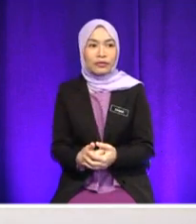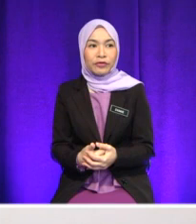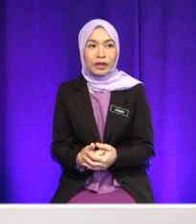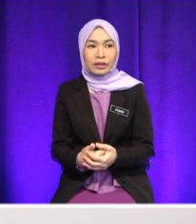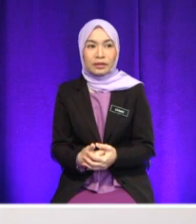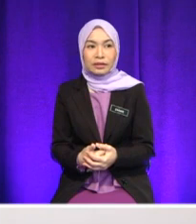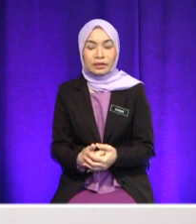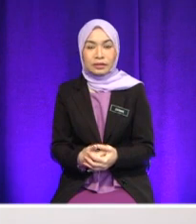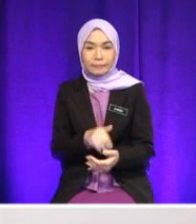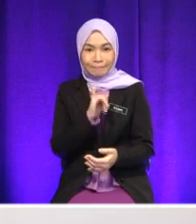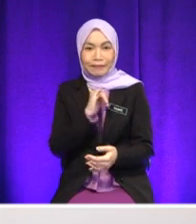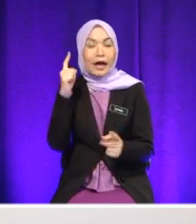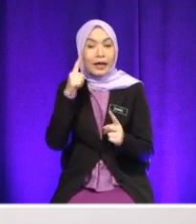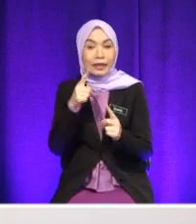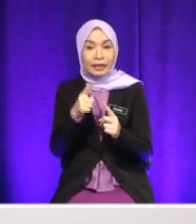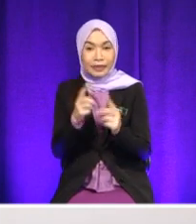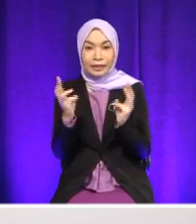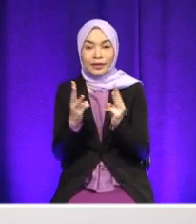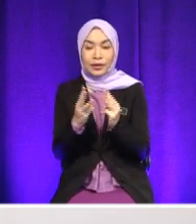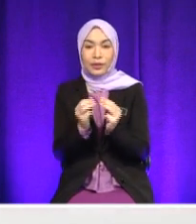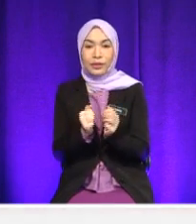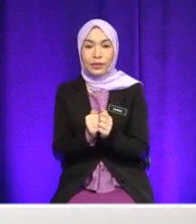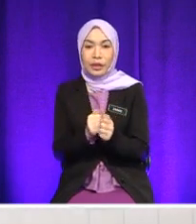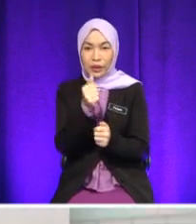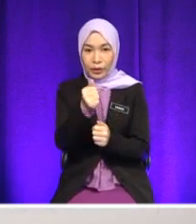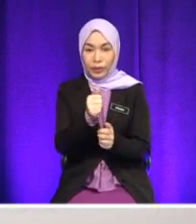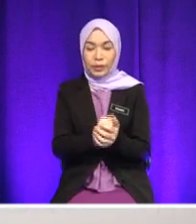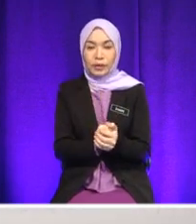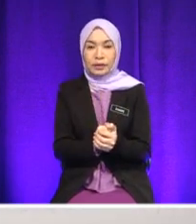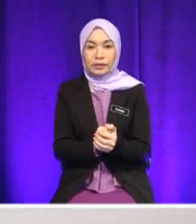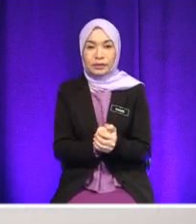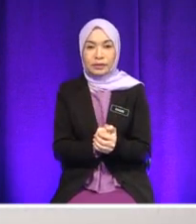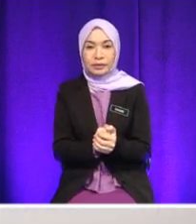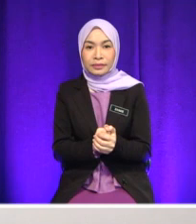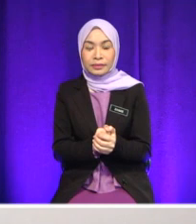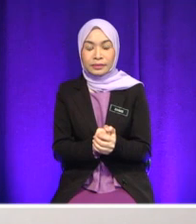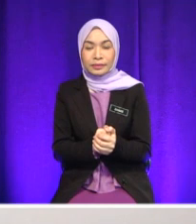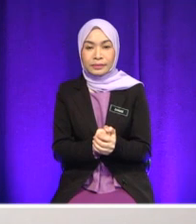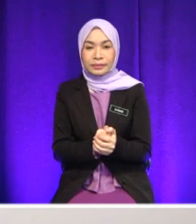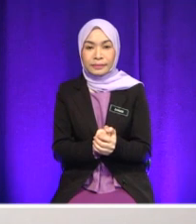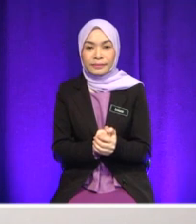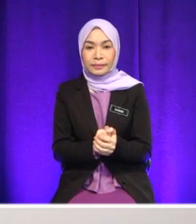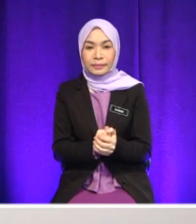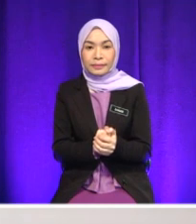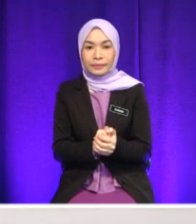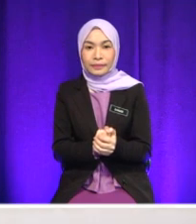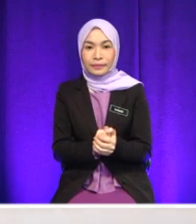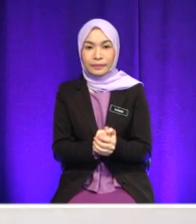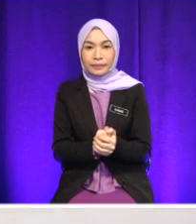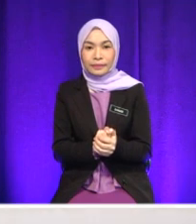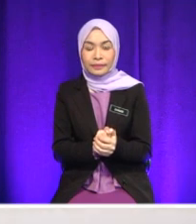you. Besides, Hannah can post the images and videos of her products on